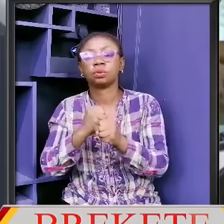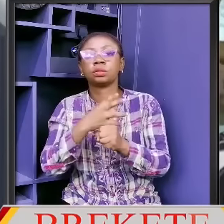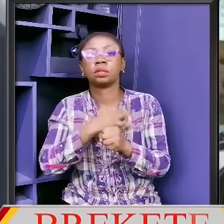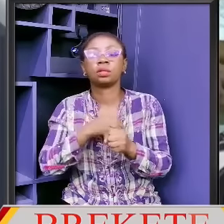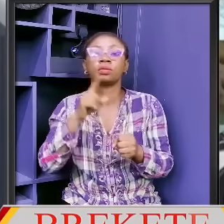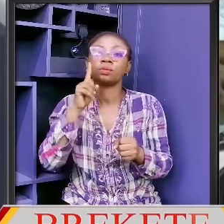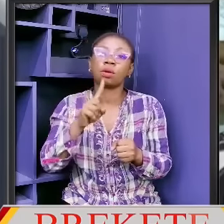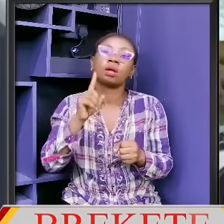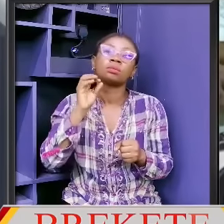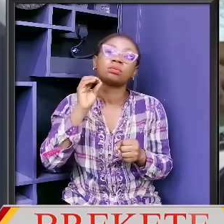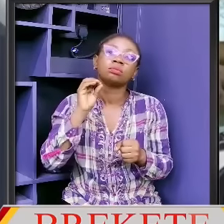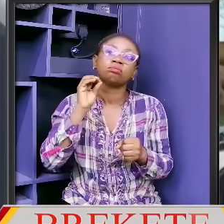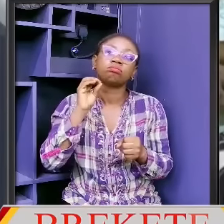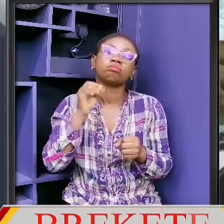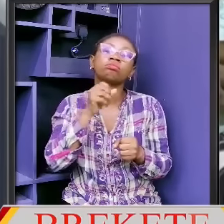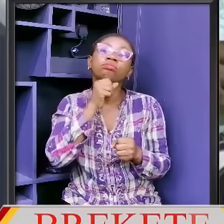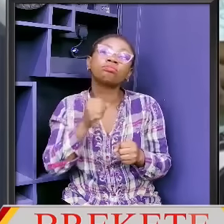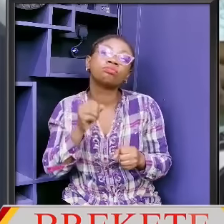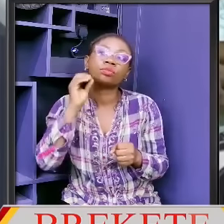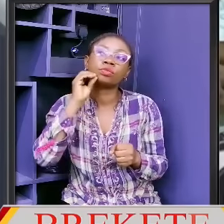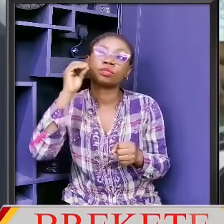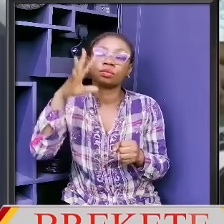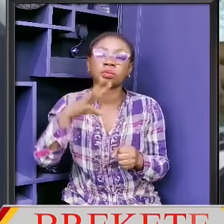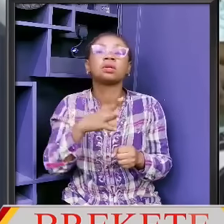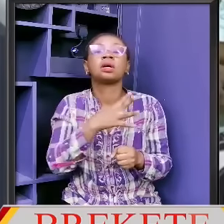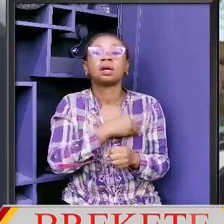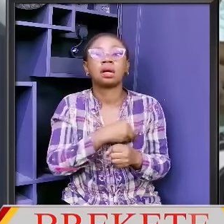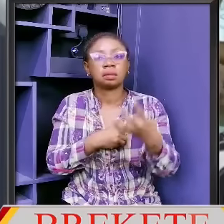Female they're again. Big. Then four sheep.